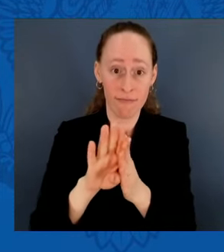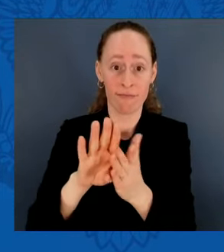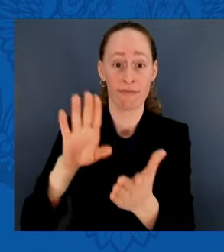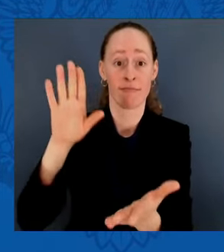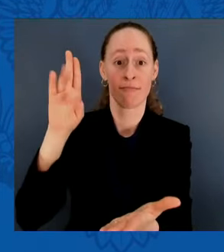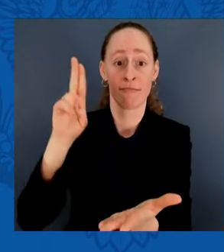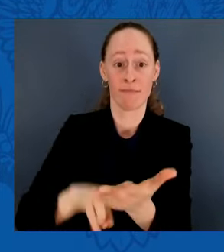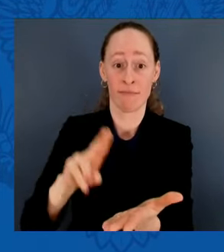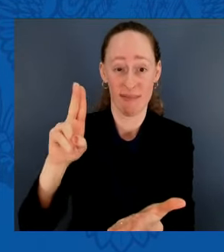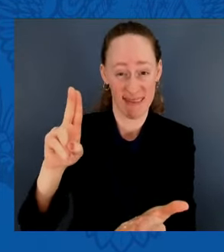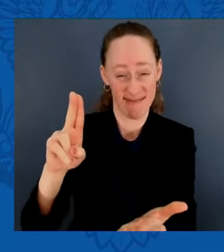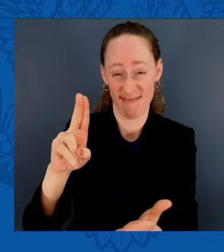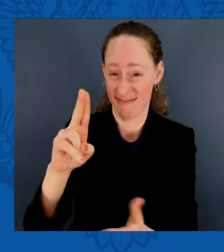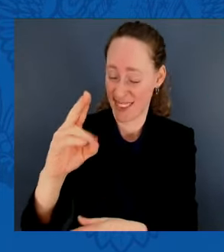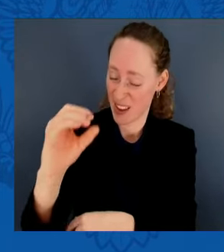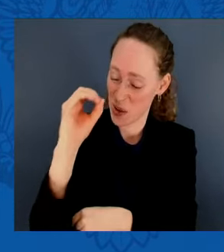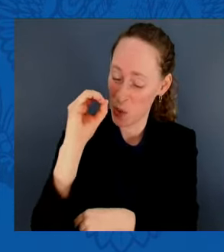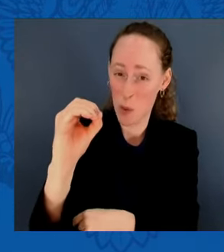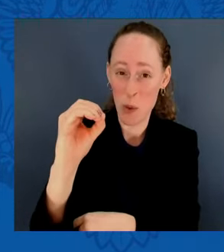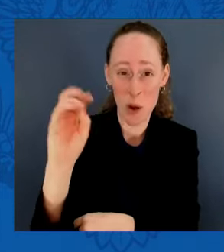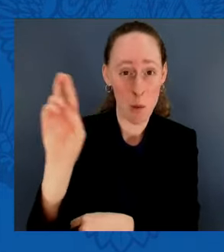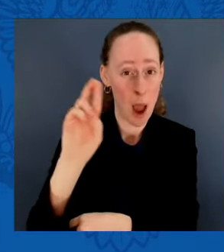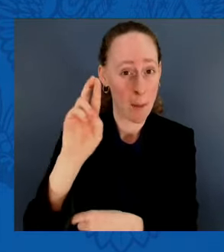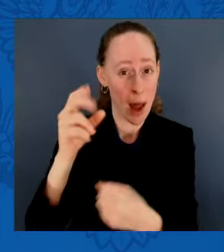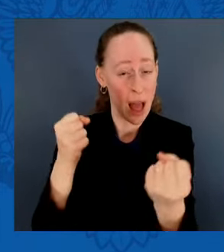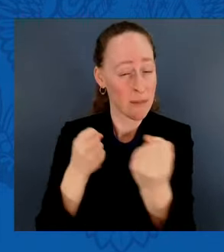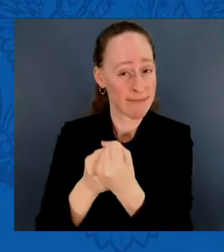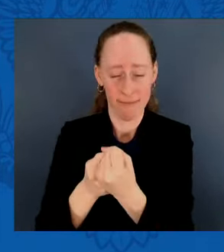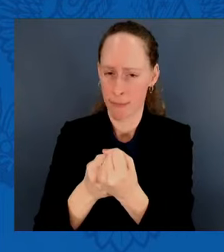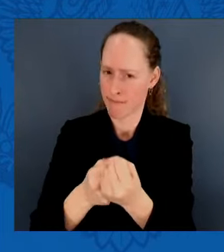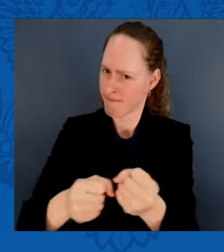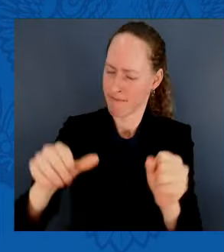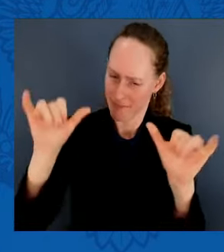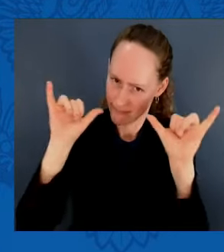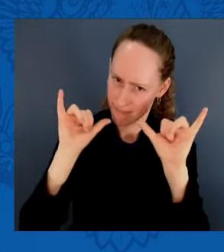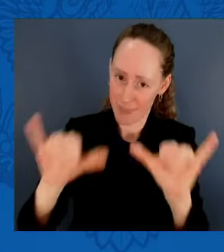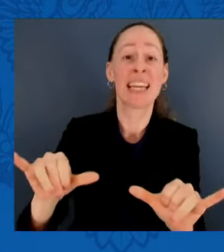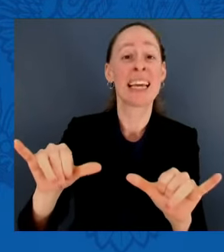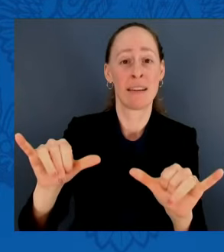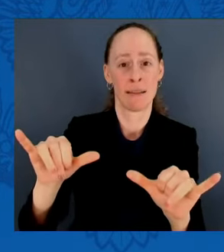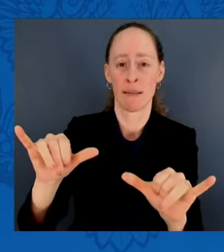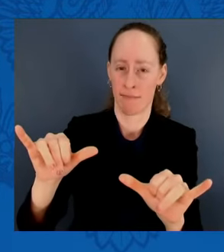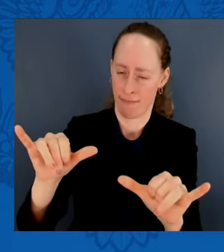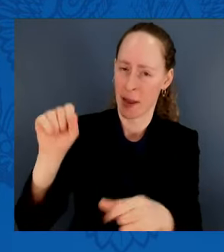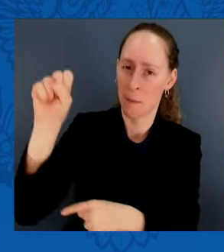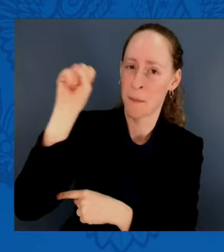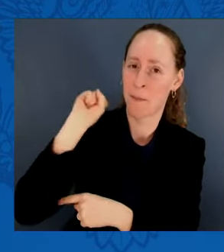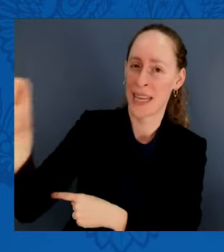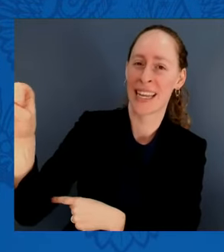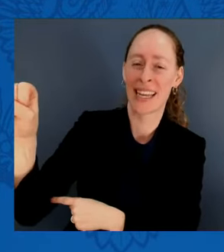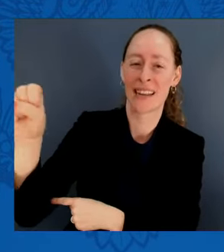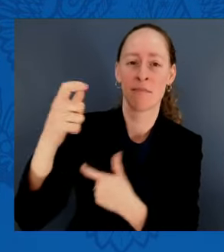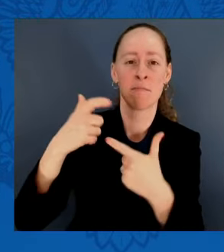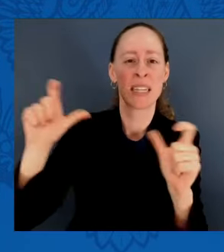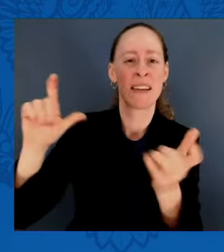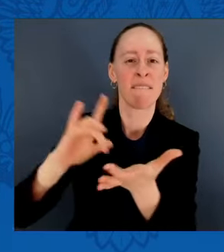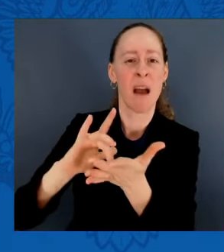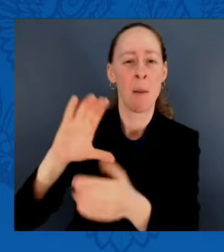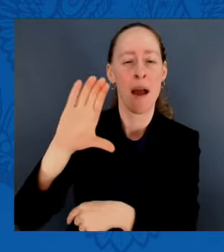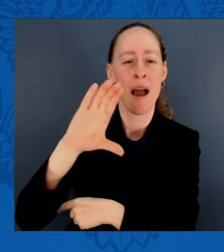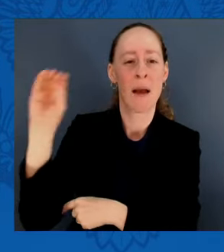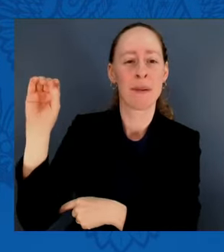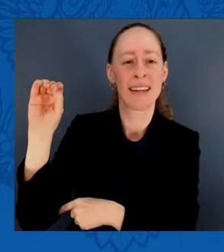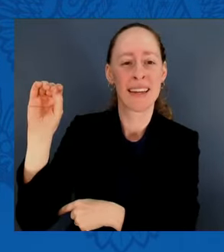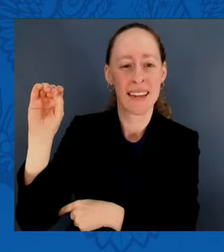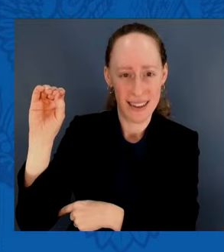we finally beat Big Pharma. Instead of paying $400 a month or thereabouts for insulin with diabetes, and it